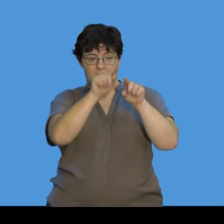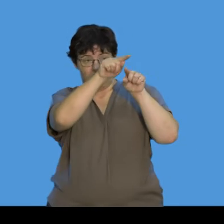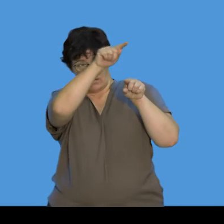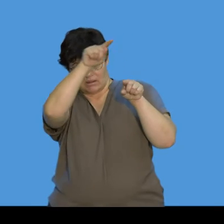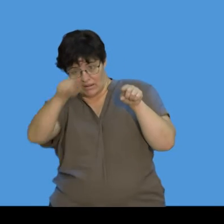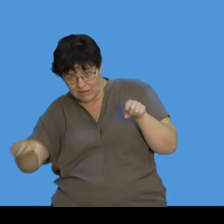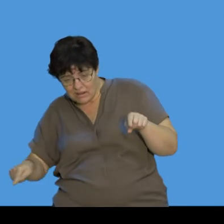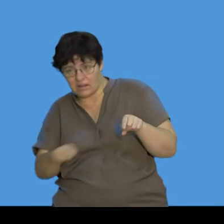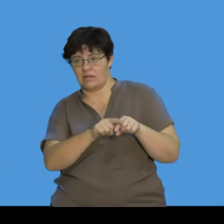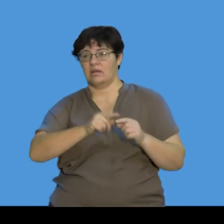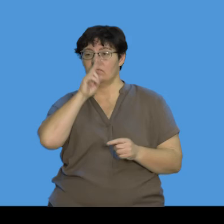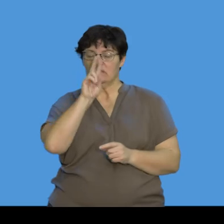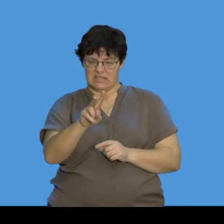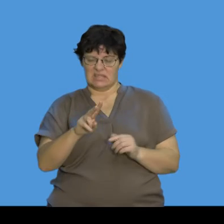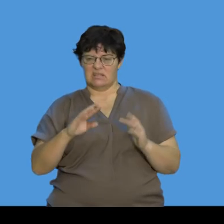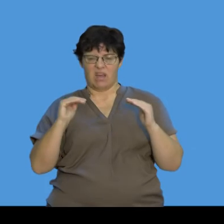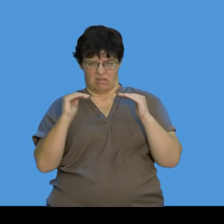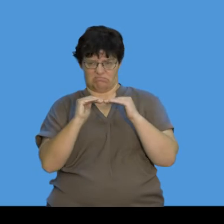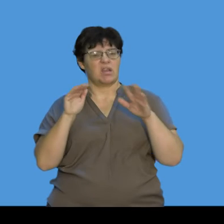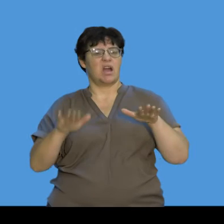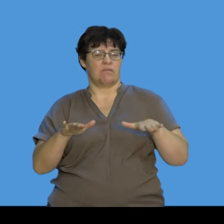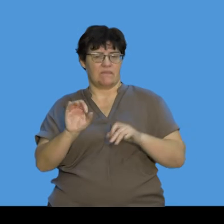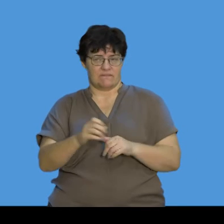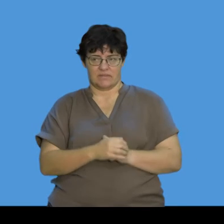that they are equal. So let's go and on